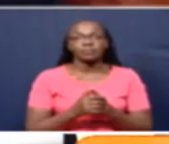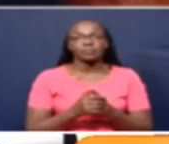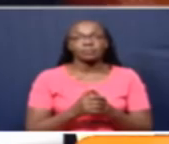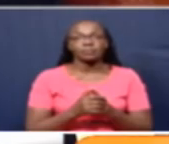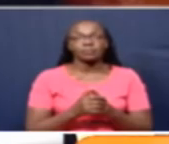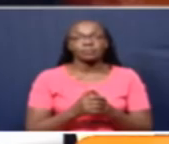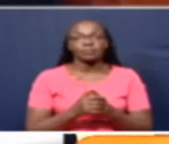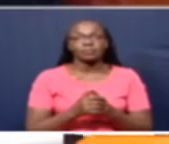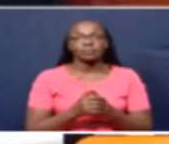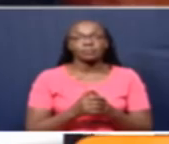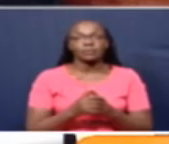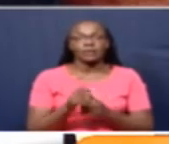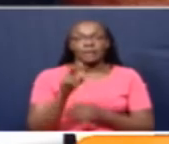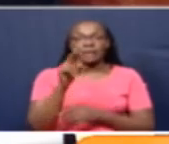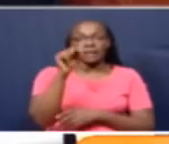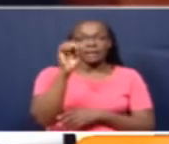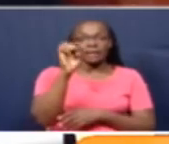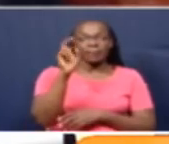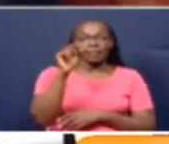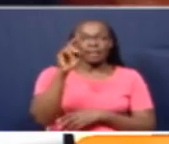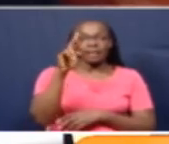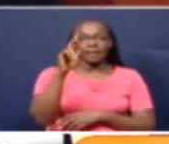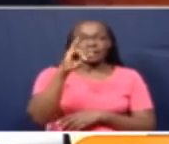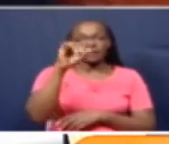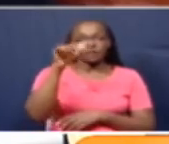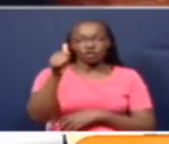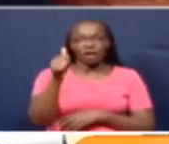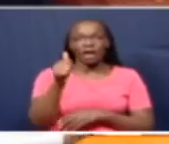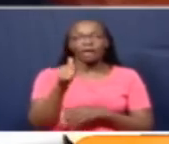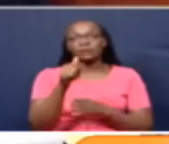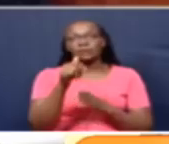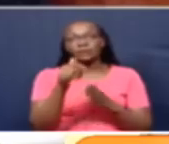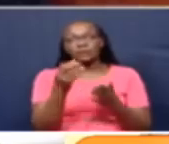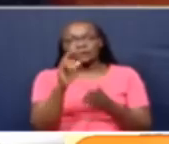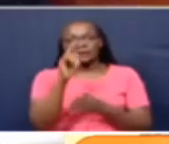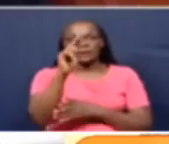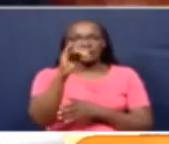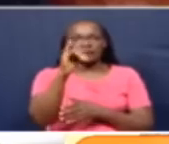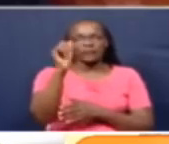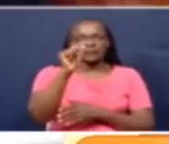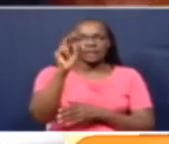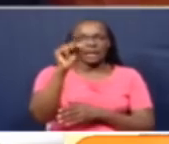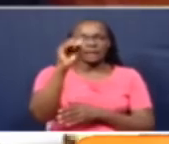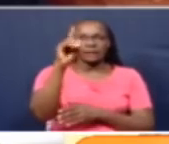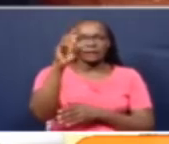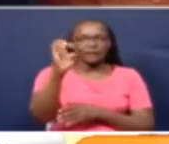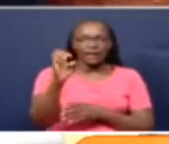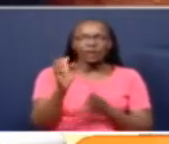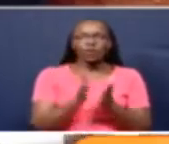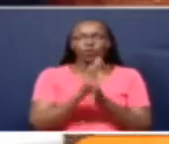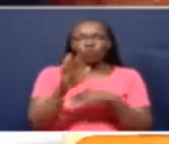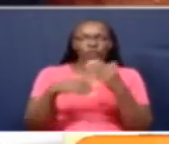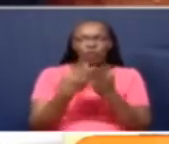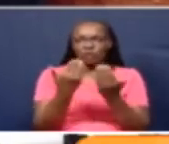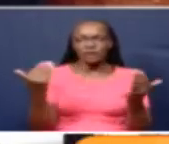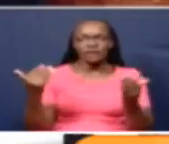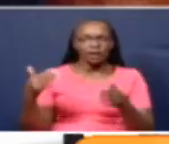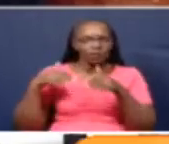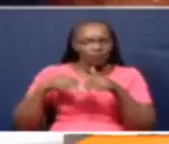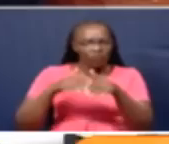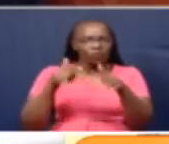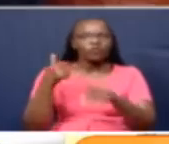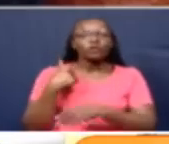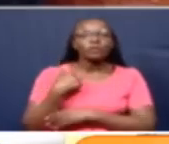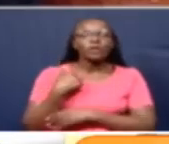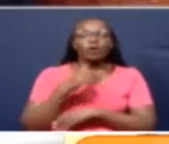Na Merija, Nisande, Kisande, Ana. You know, so I was small and all the kids used to follow me. Because I'm the... You